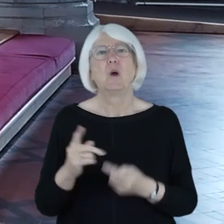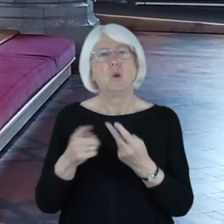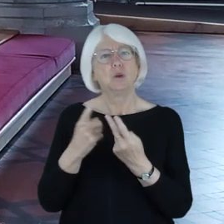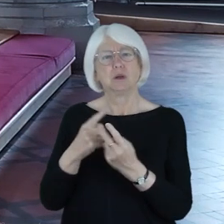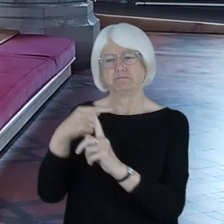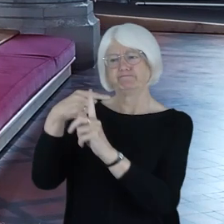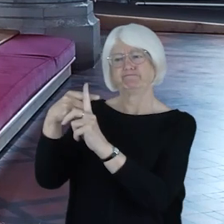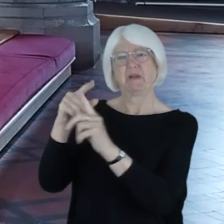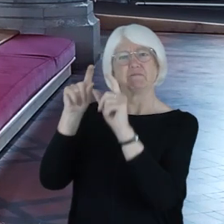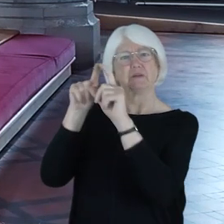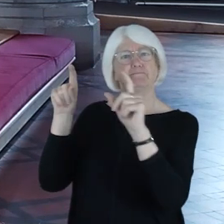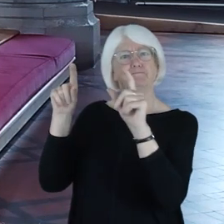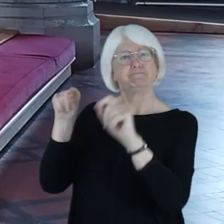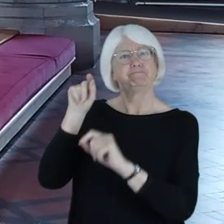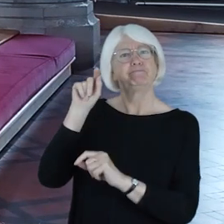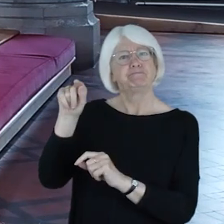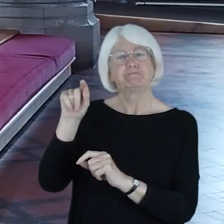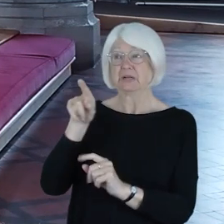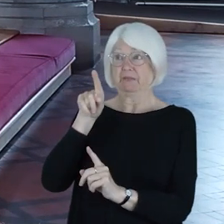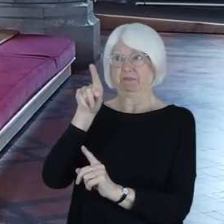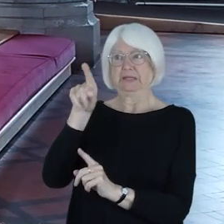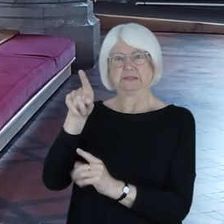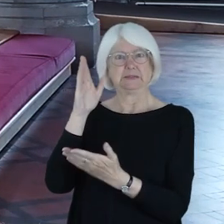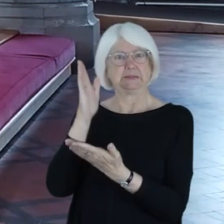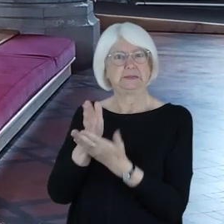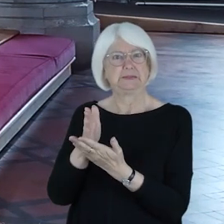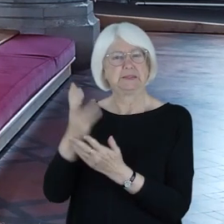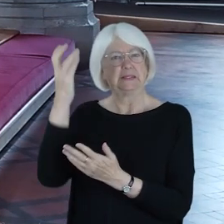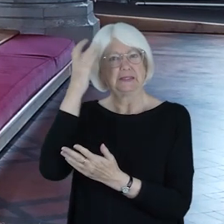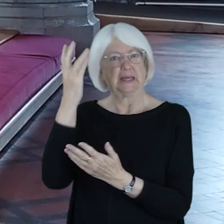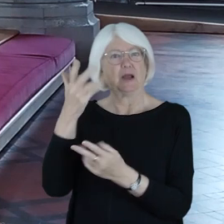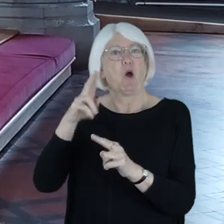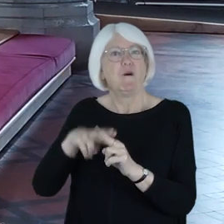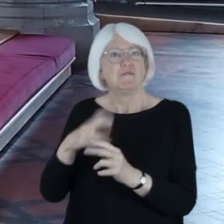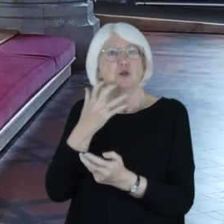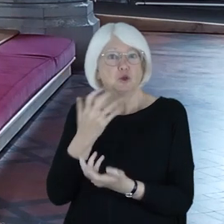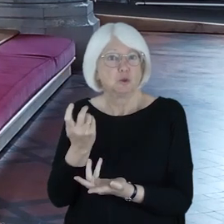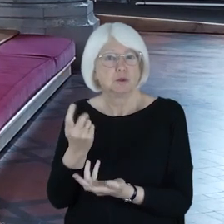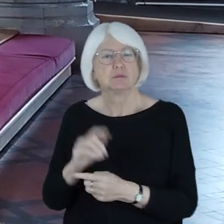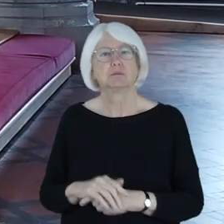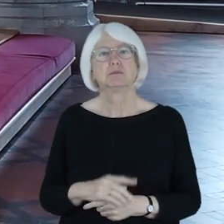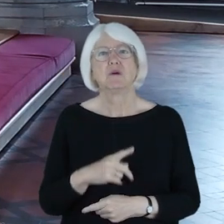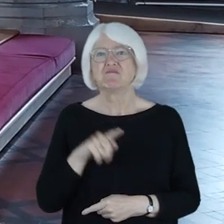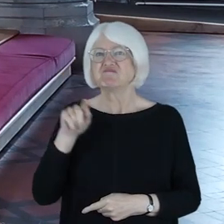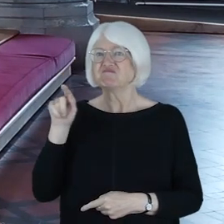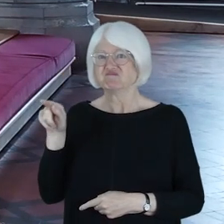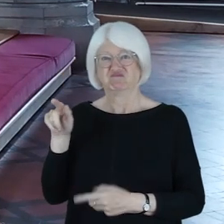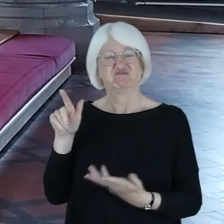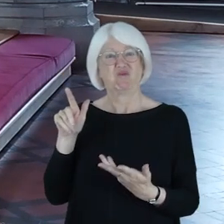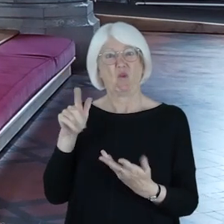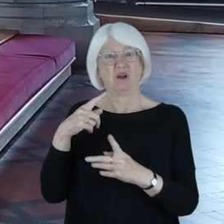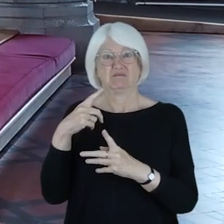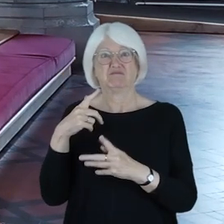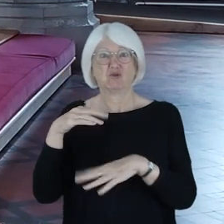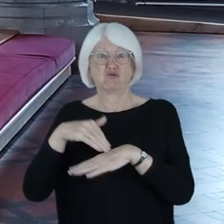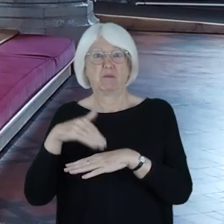an inscription over him, This is the King of the Jews. One of the criminals who were hanging there kept